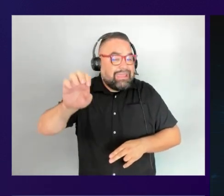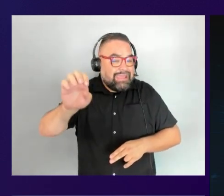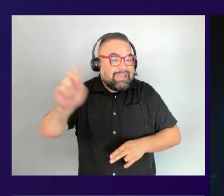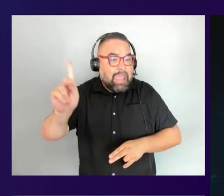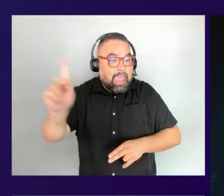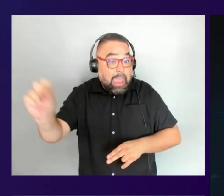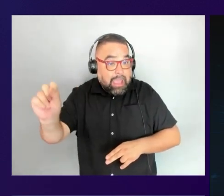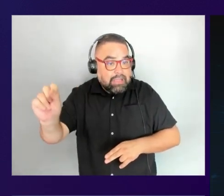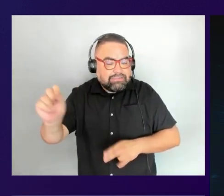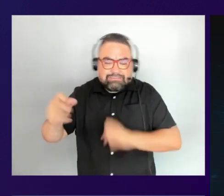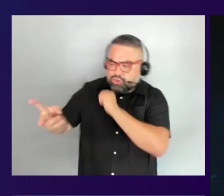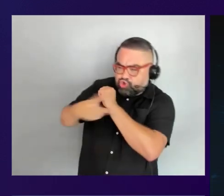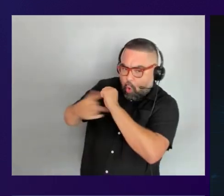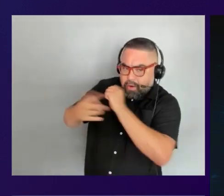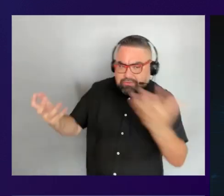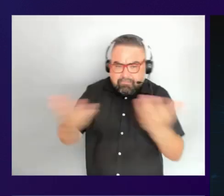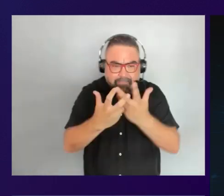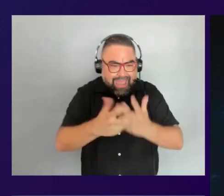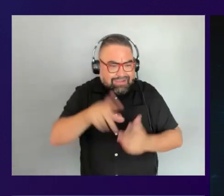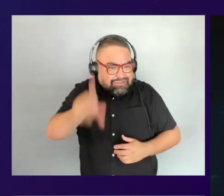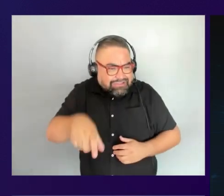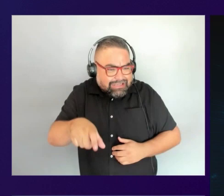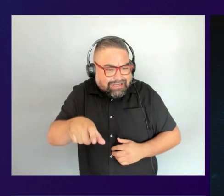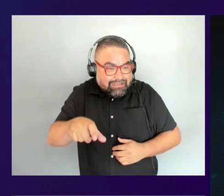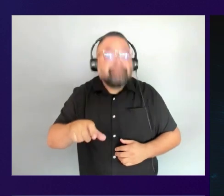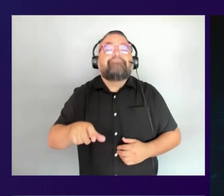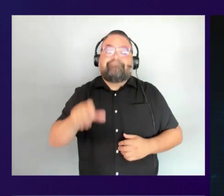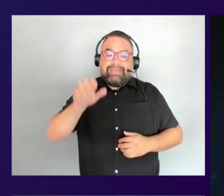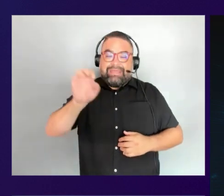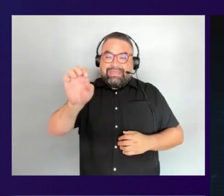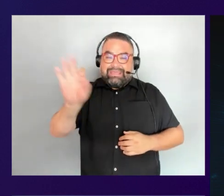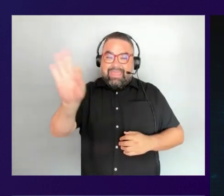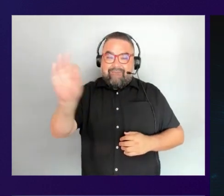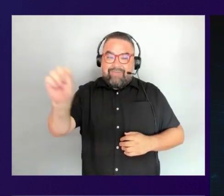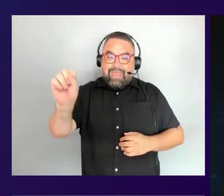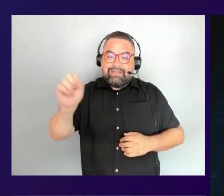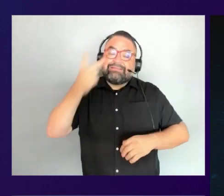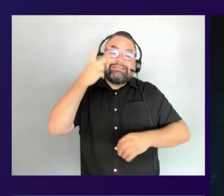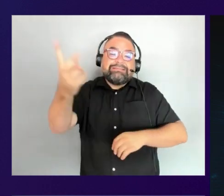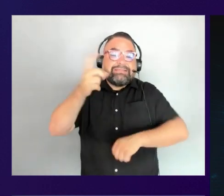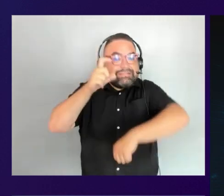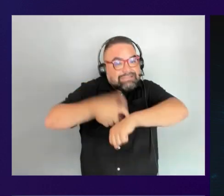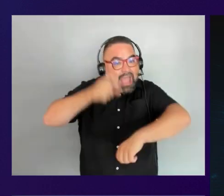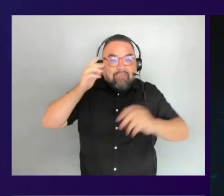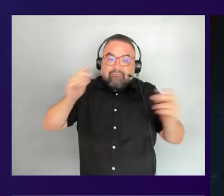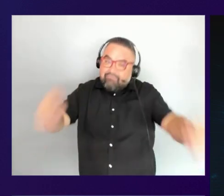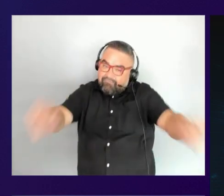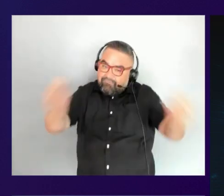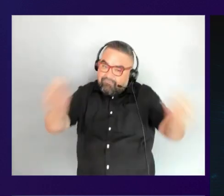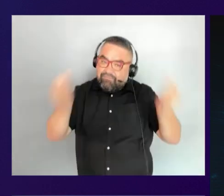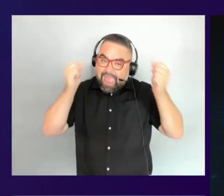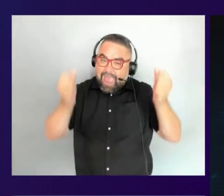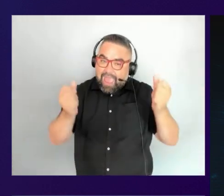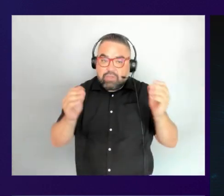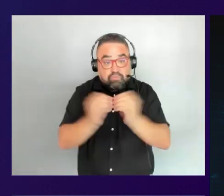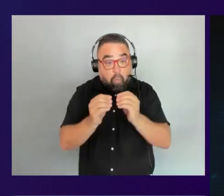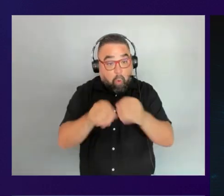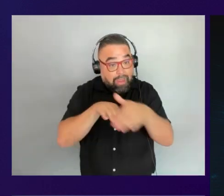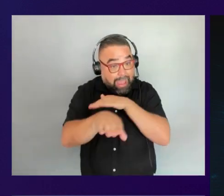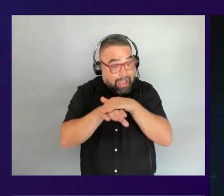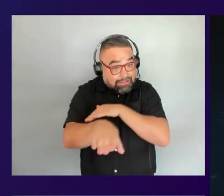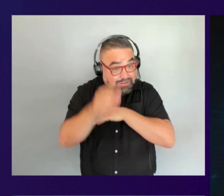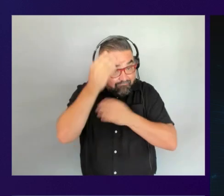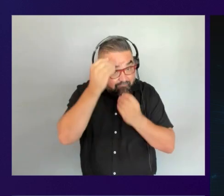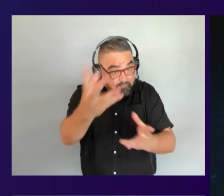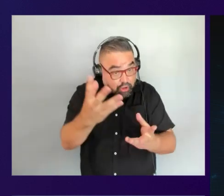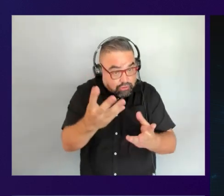match. With Amazon EFS, they were able to see faster time to insights with access to new data sets, reducing analysis time